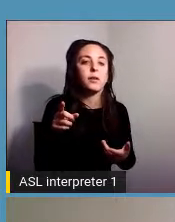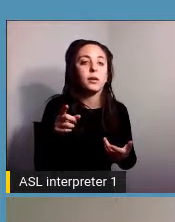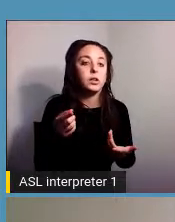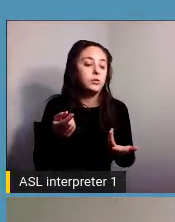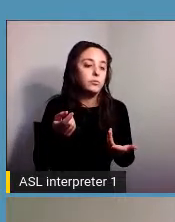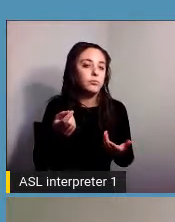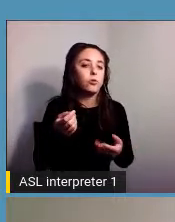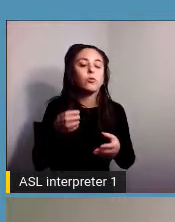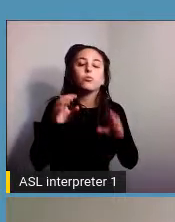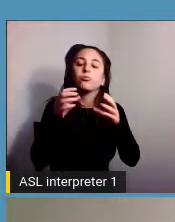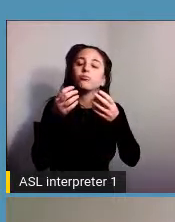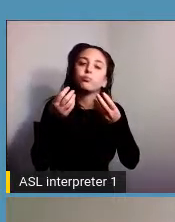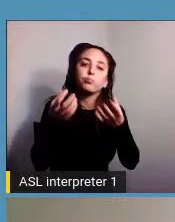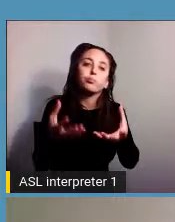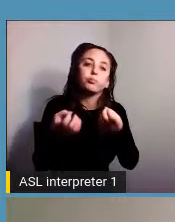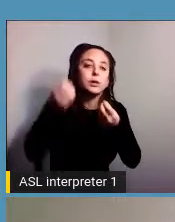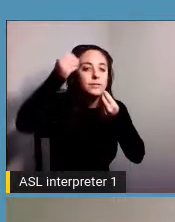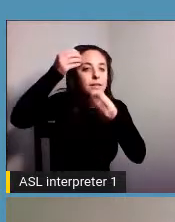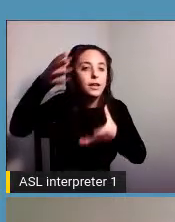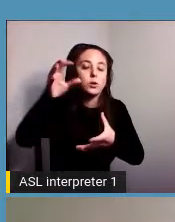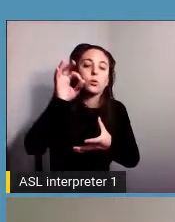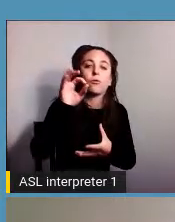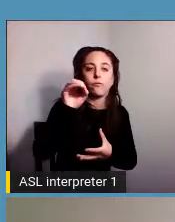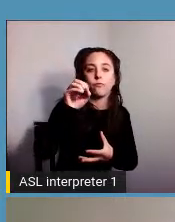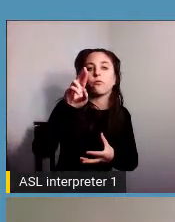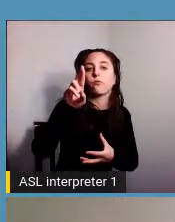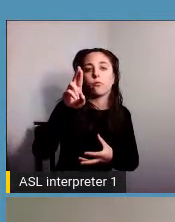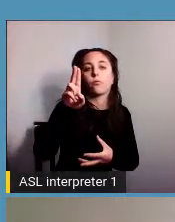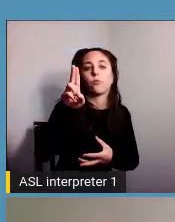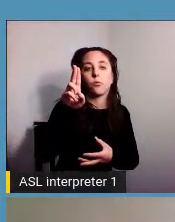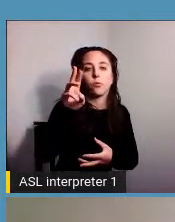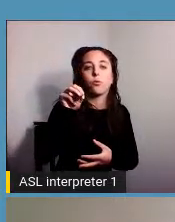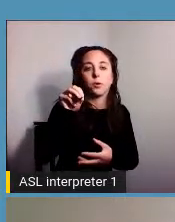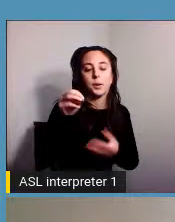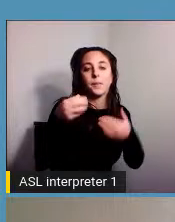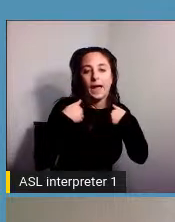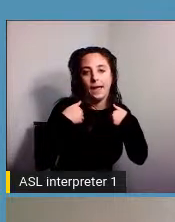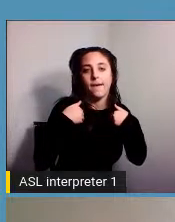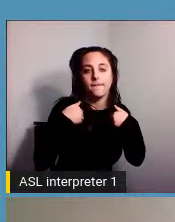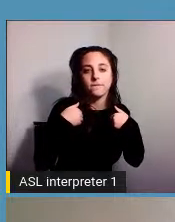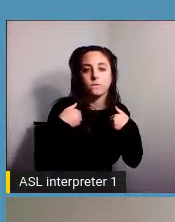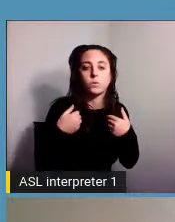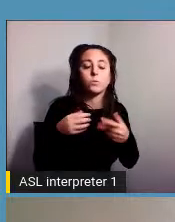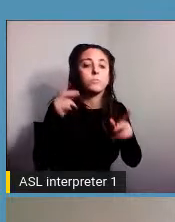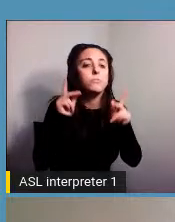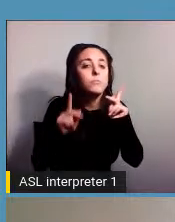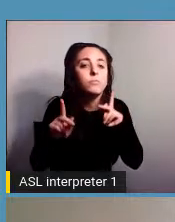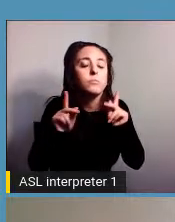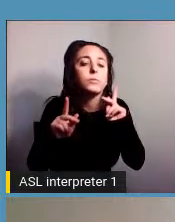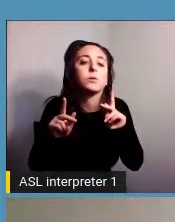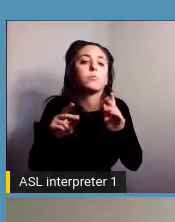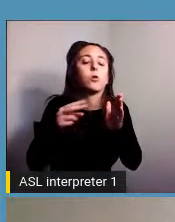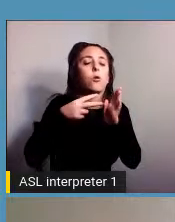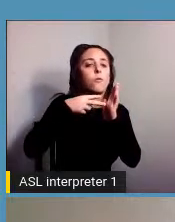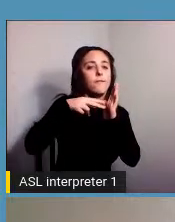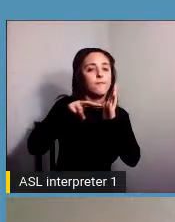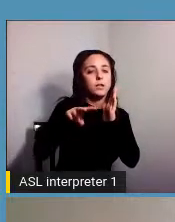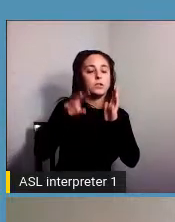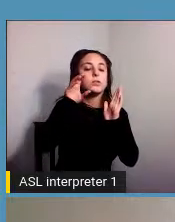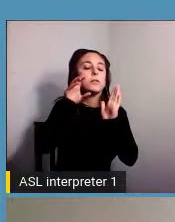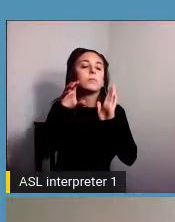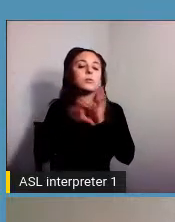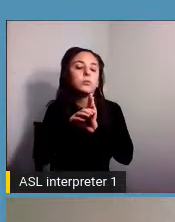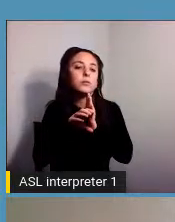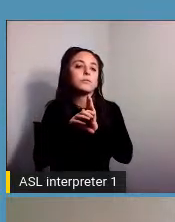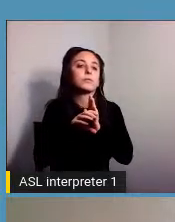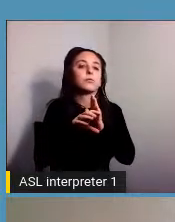forum site, Chi Forums, for people that are adopting reflectance transformation imaging and